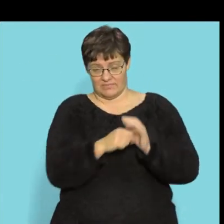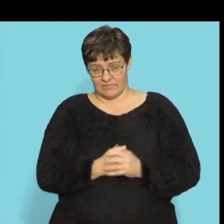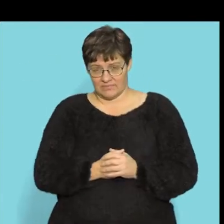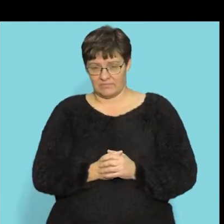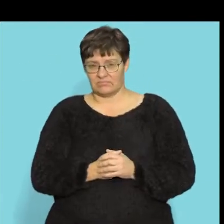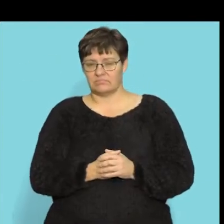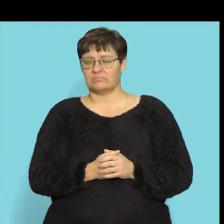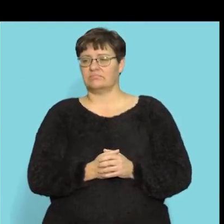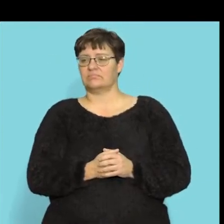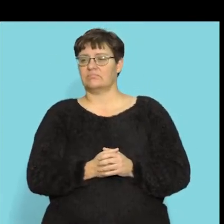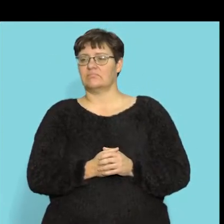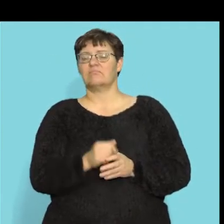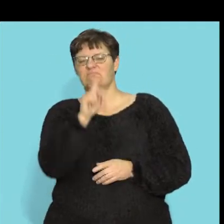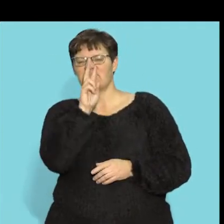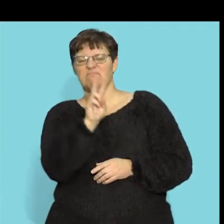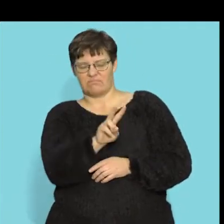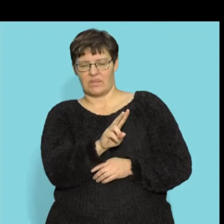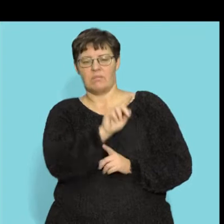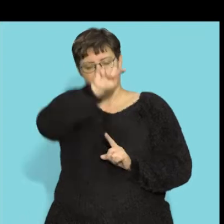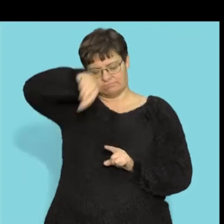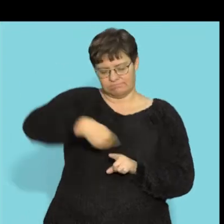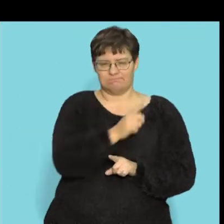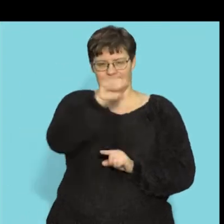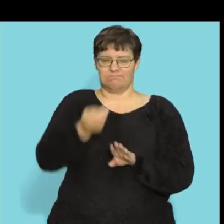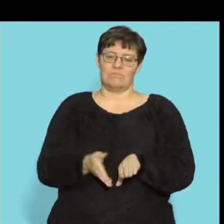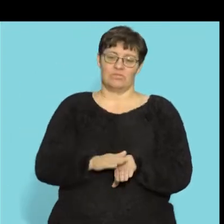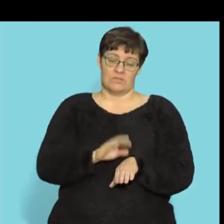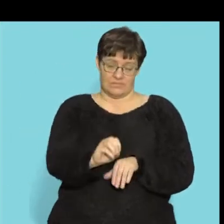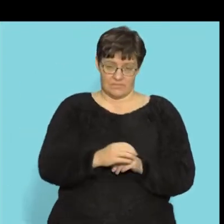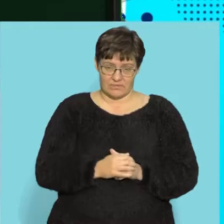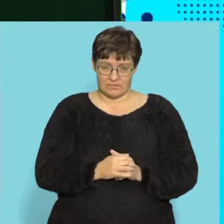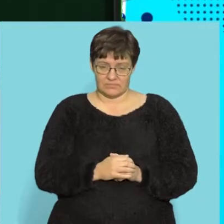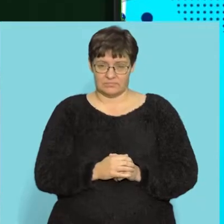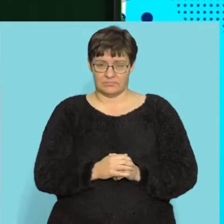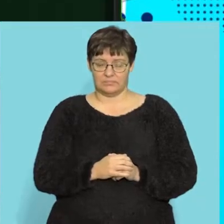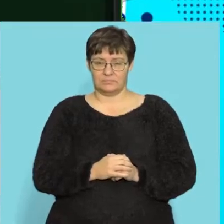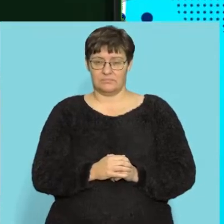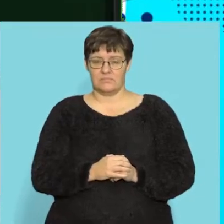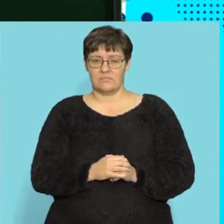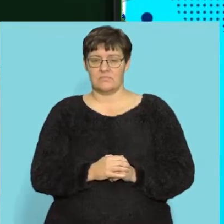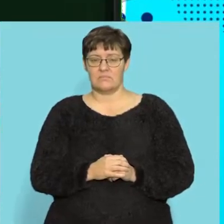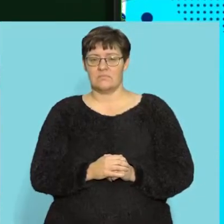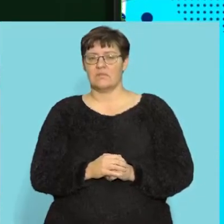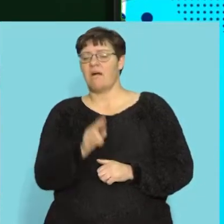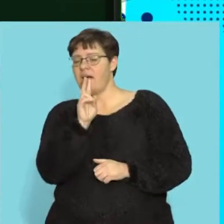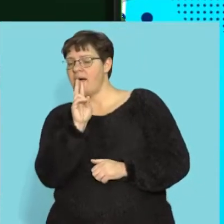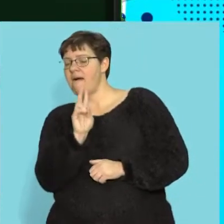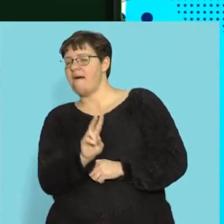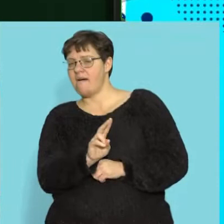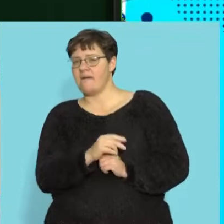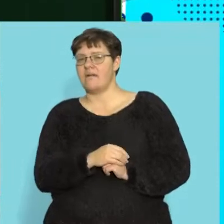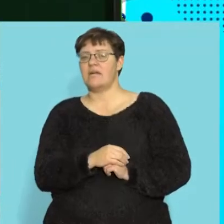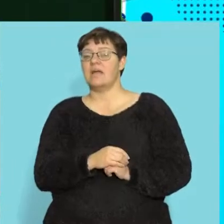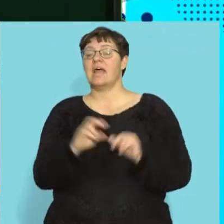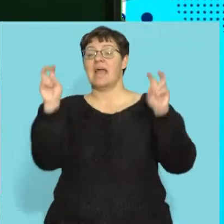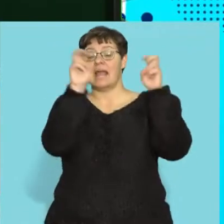Okay. So we have seen conventional current as that flow of charge. So in a nutshell, we want to